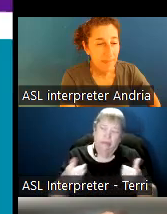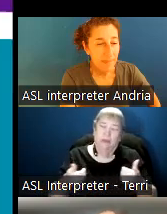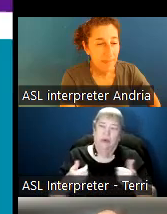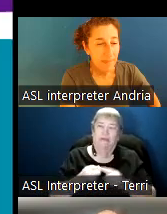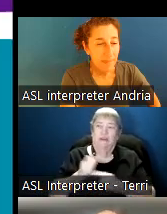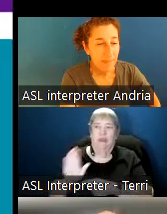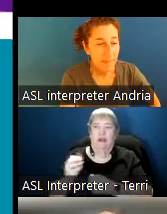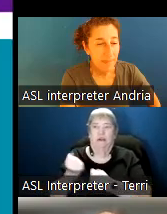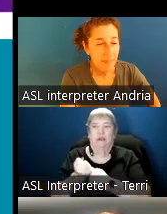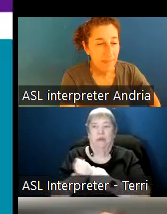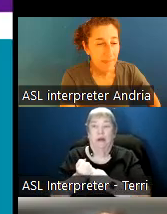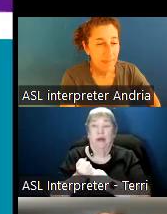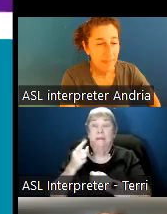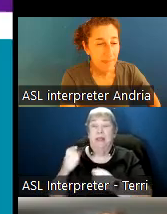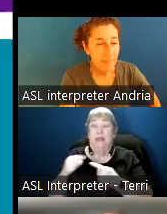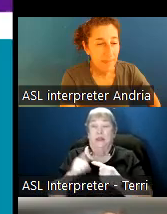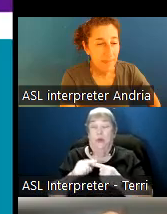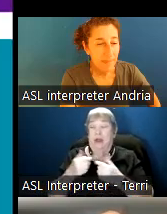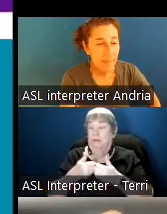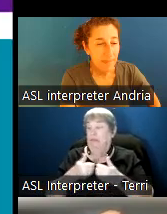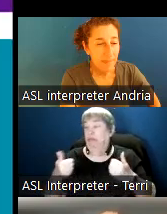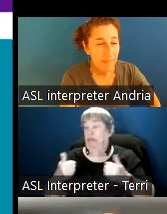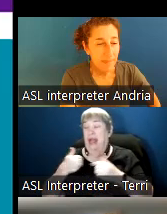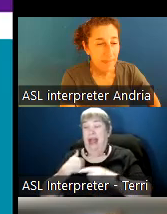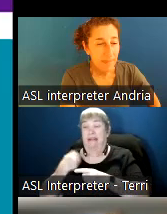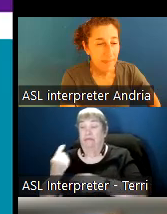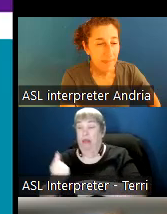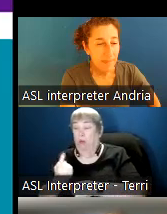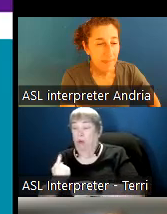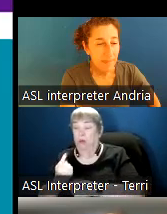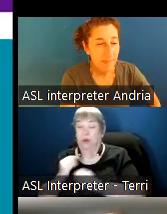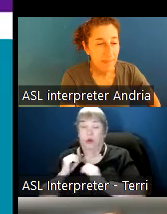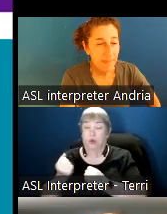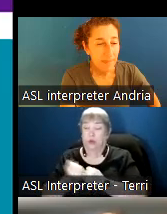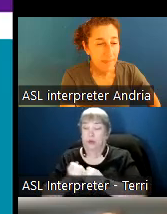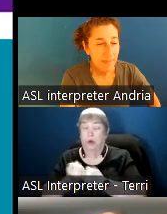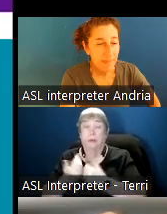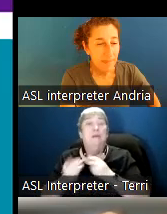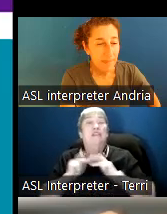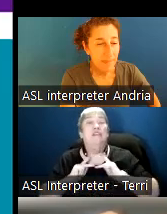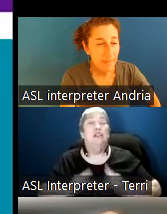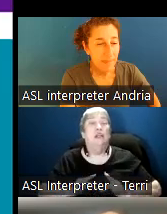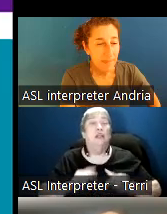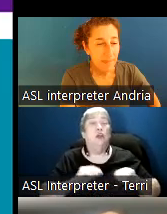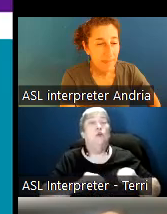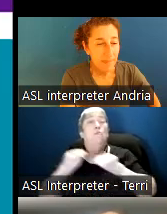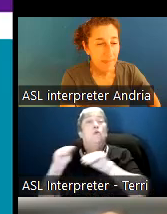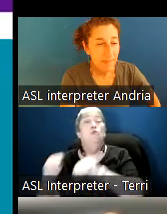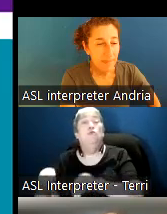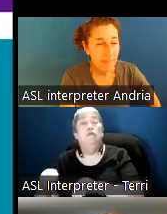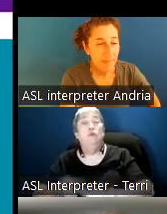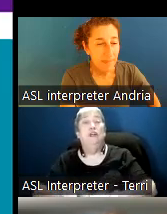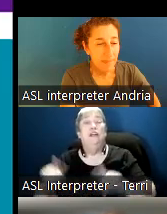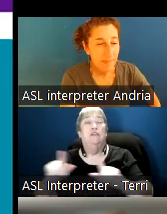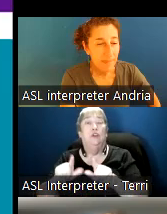Because once you pull them away from a supportive unit, whether that's physically by moving them to a locale where they don't know anybody,